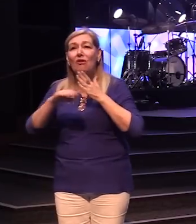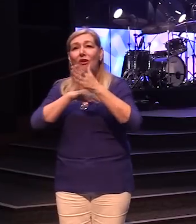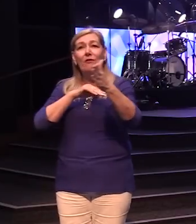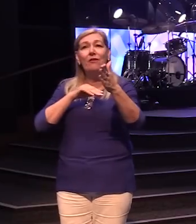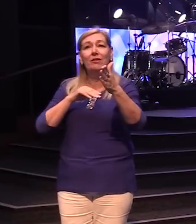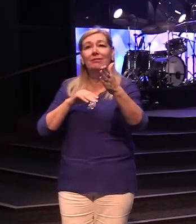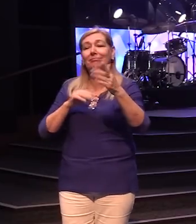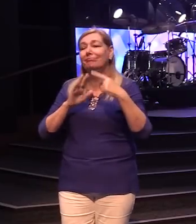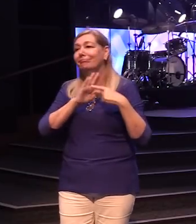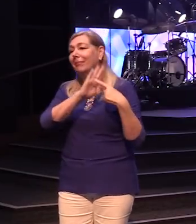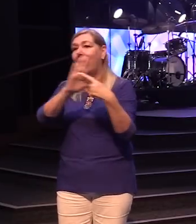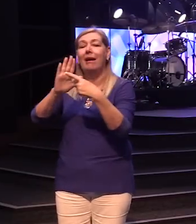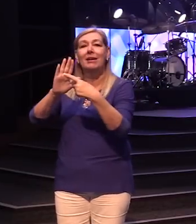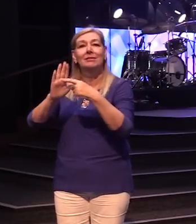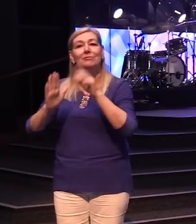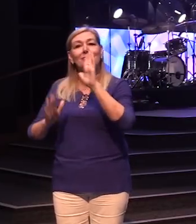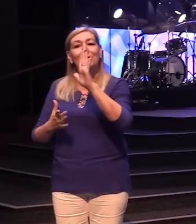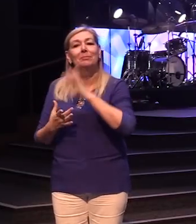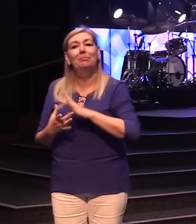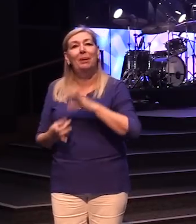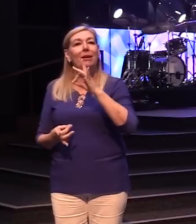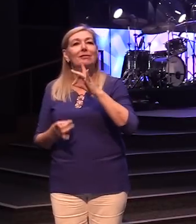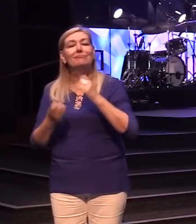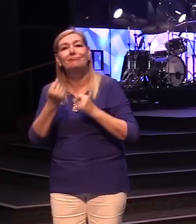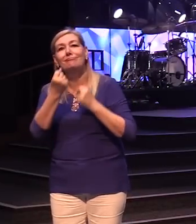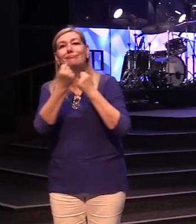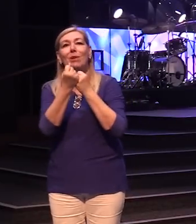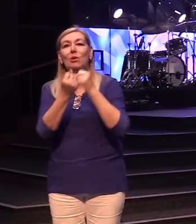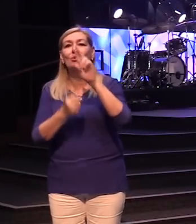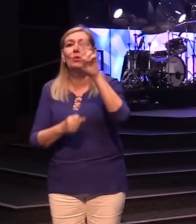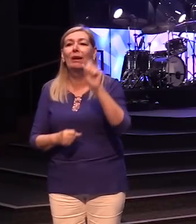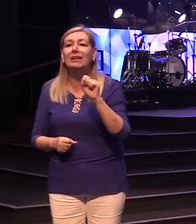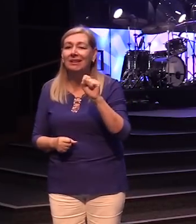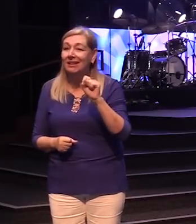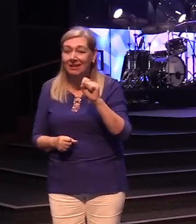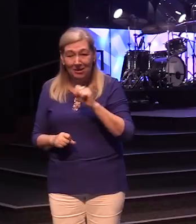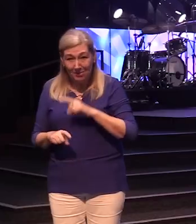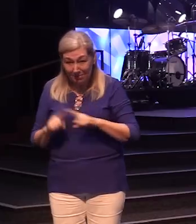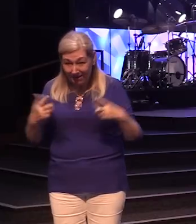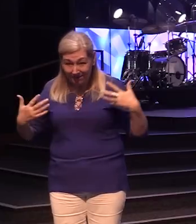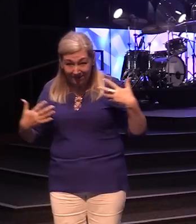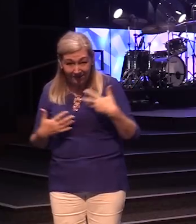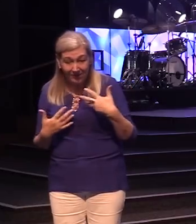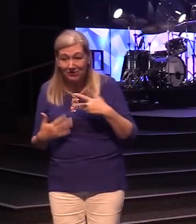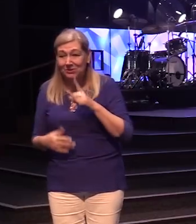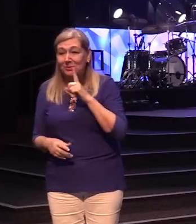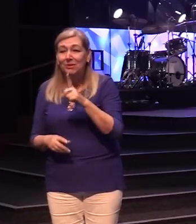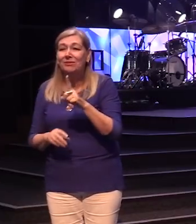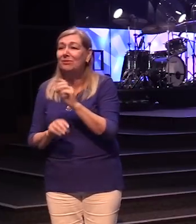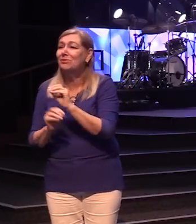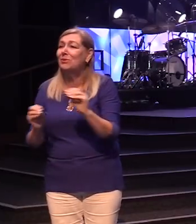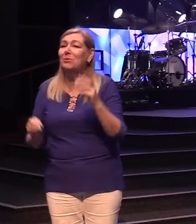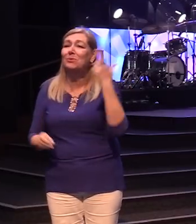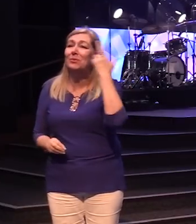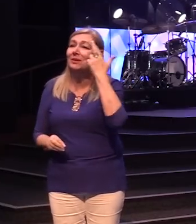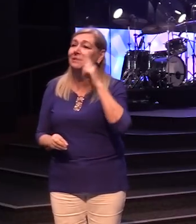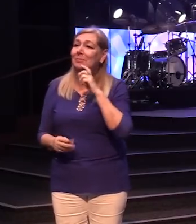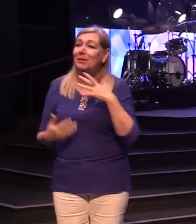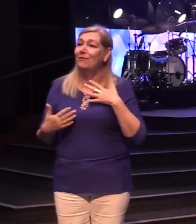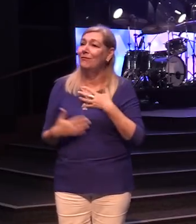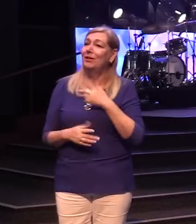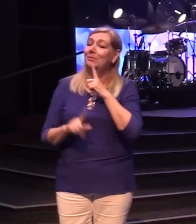church, but their fear is unfounded. I don't understand it. I know that they are, and